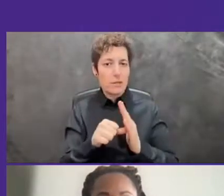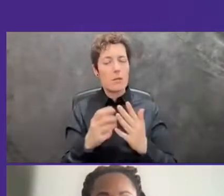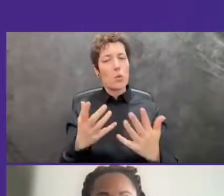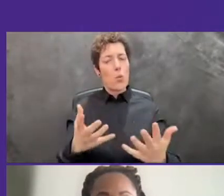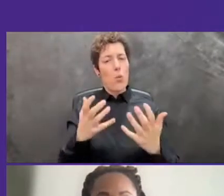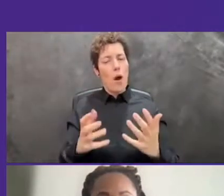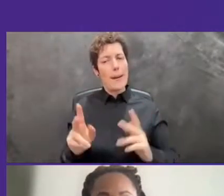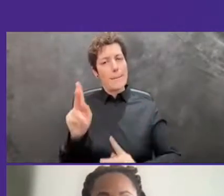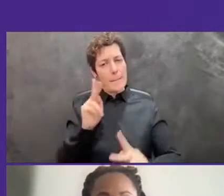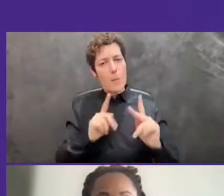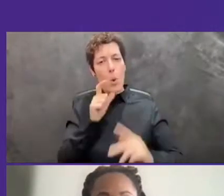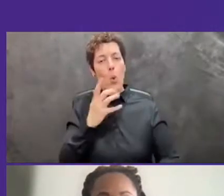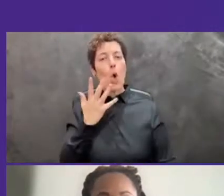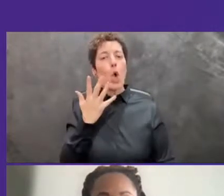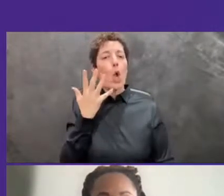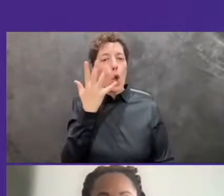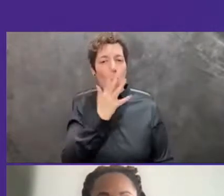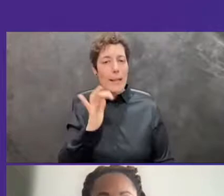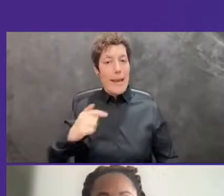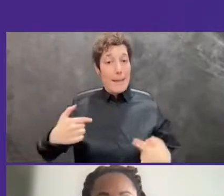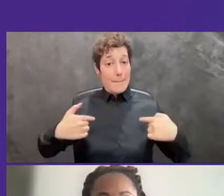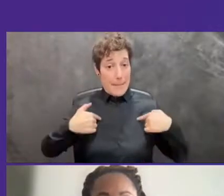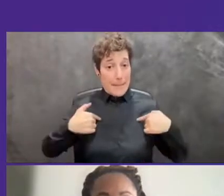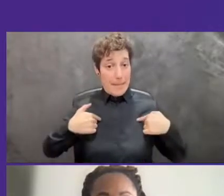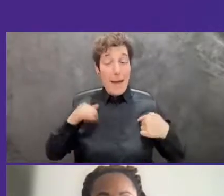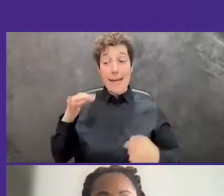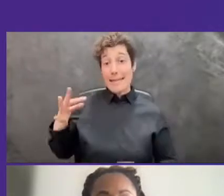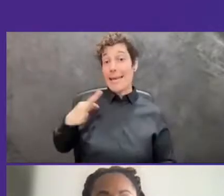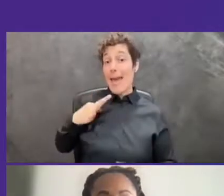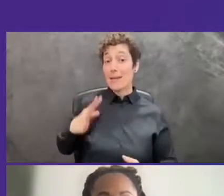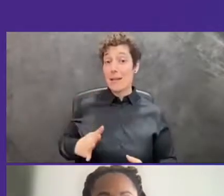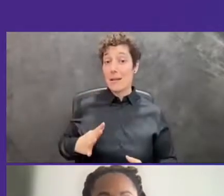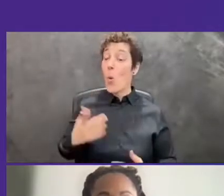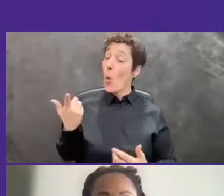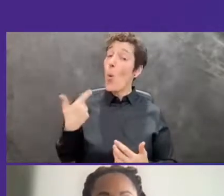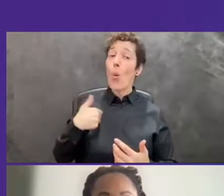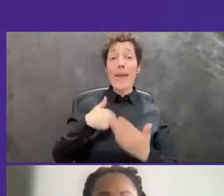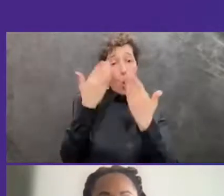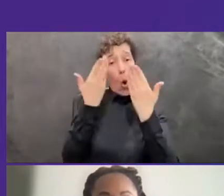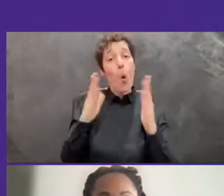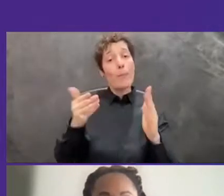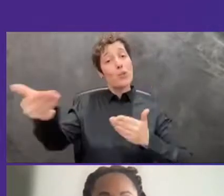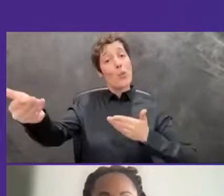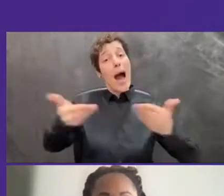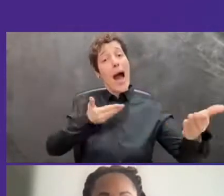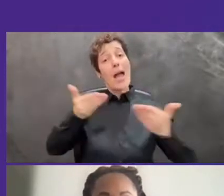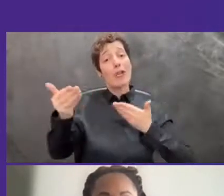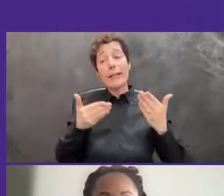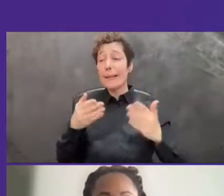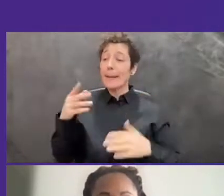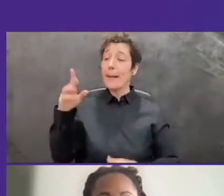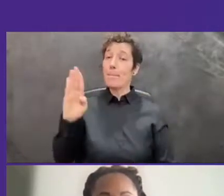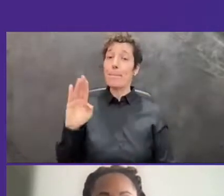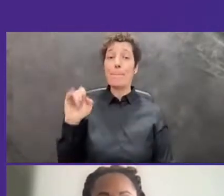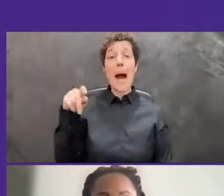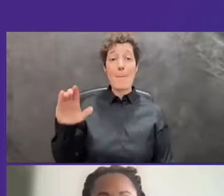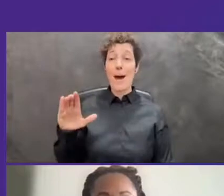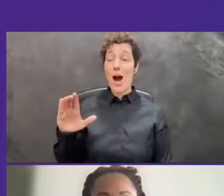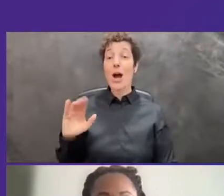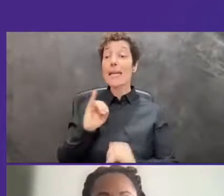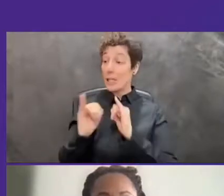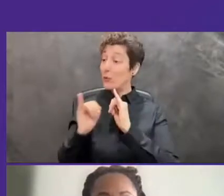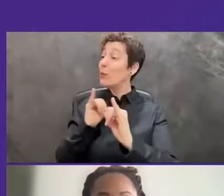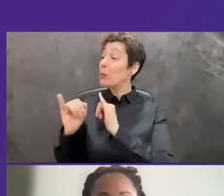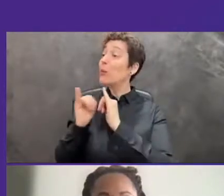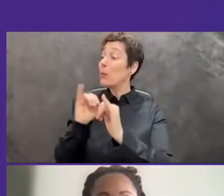people who look like me as a candidate, but not necessarily as the person who ultimately lands